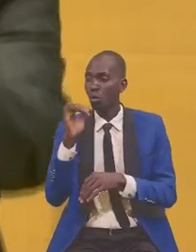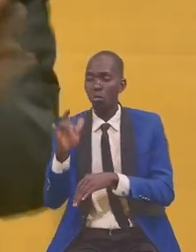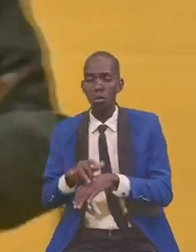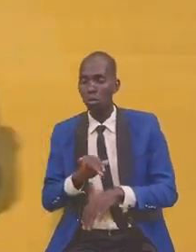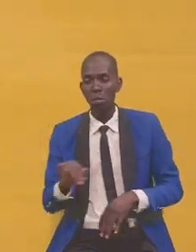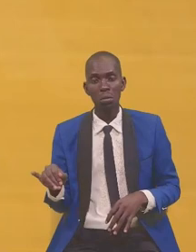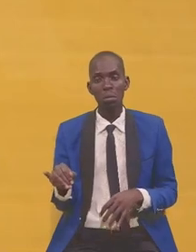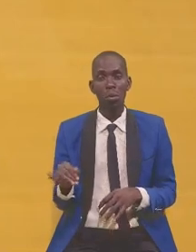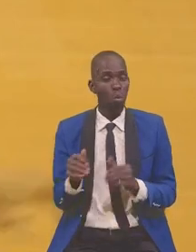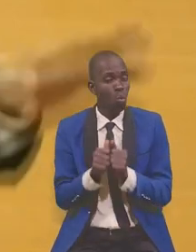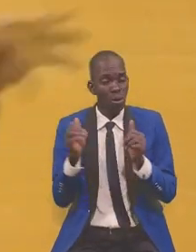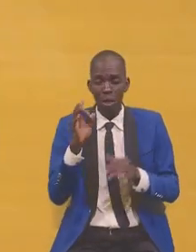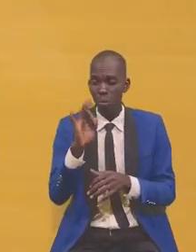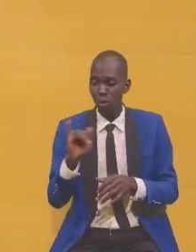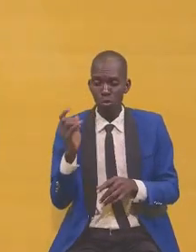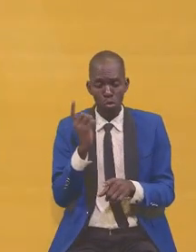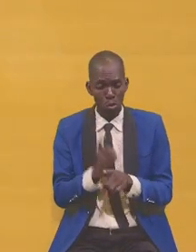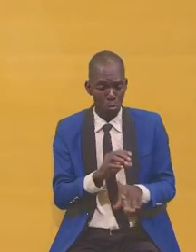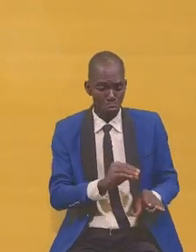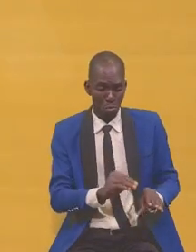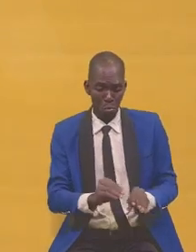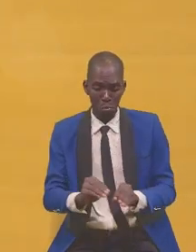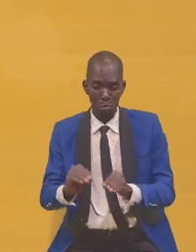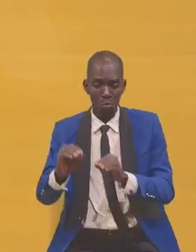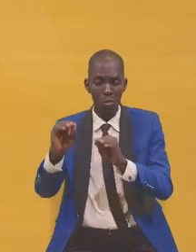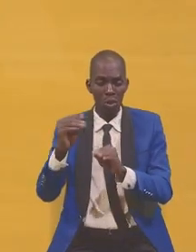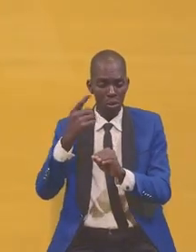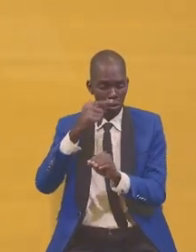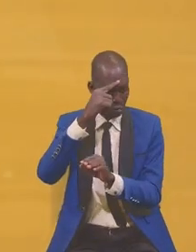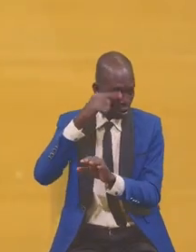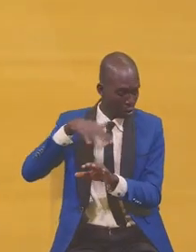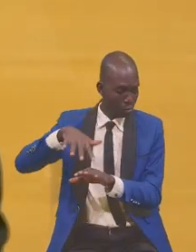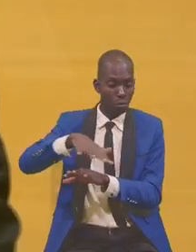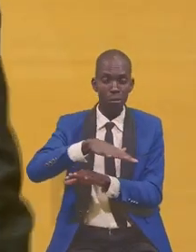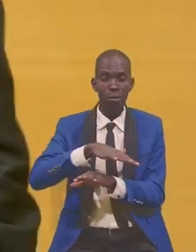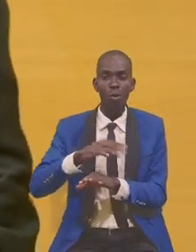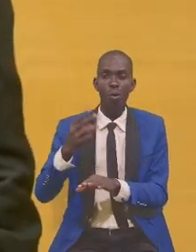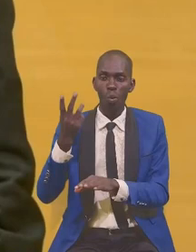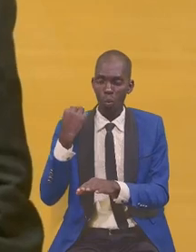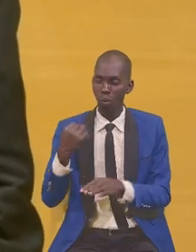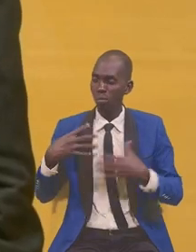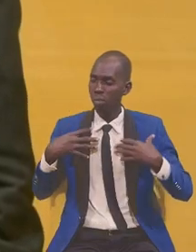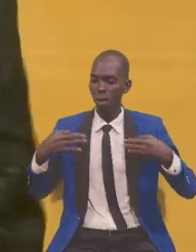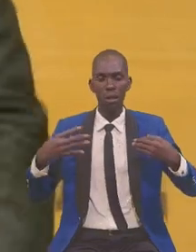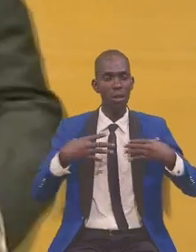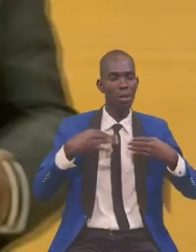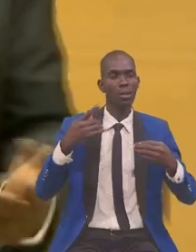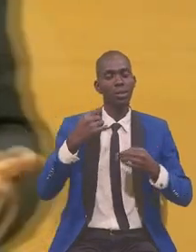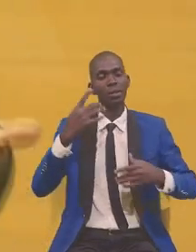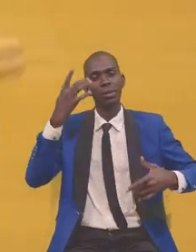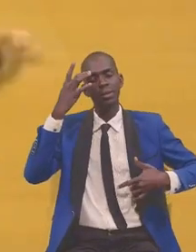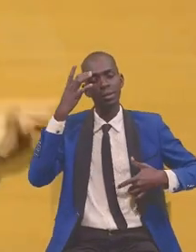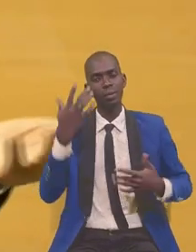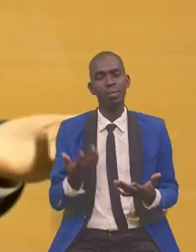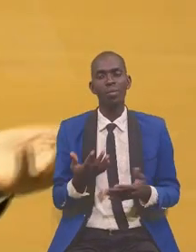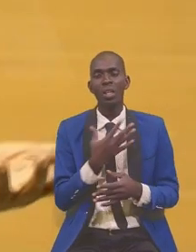Even without preaching, just passing by, his shadow was healing the sick. And the